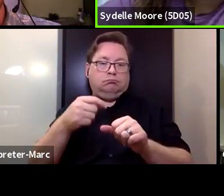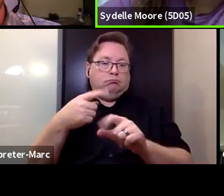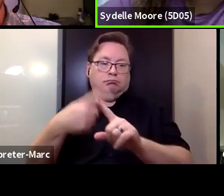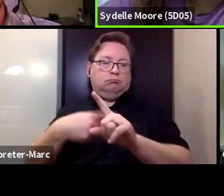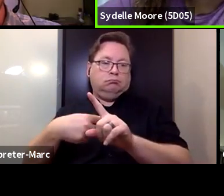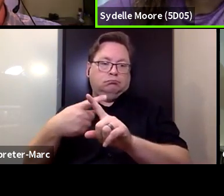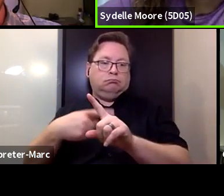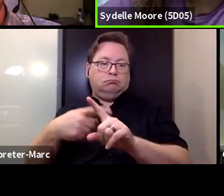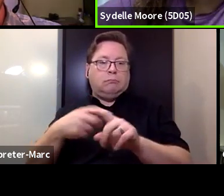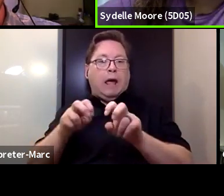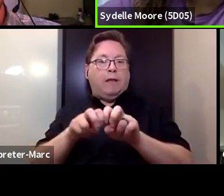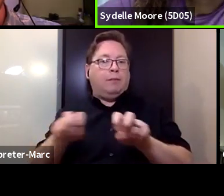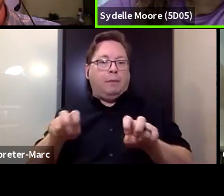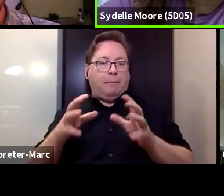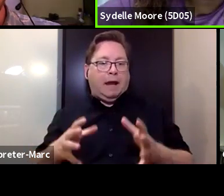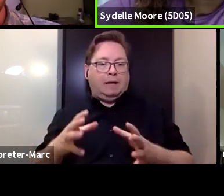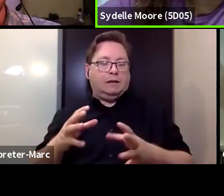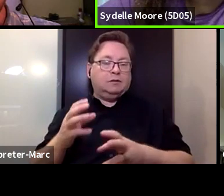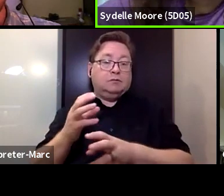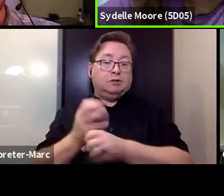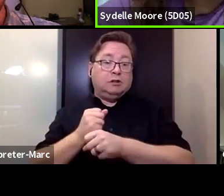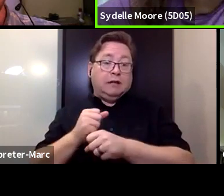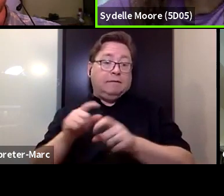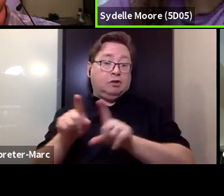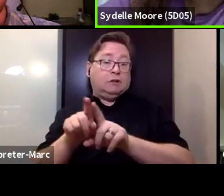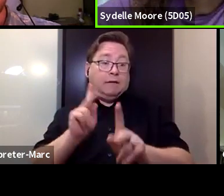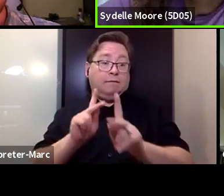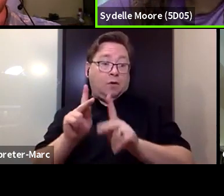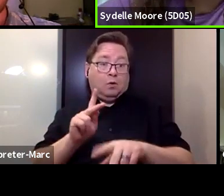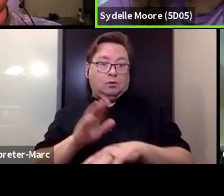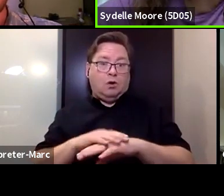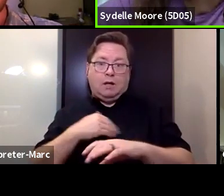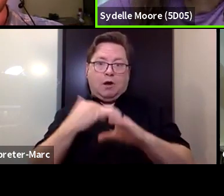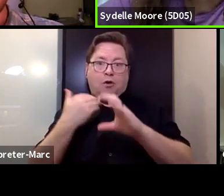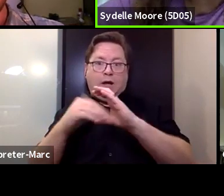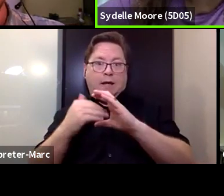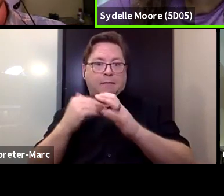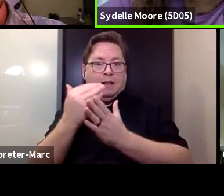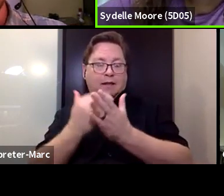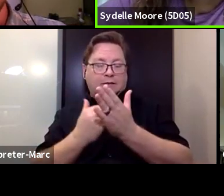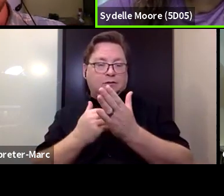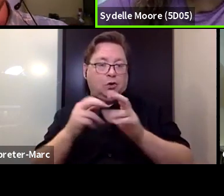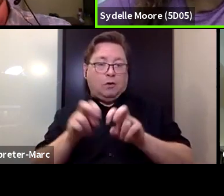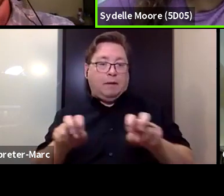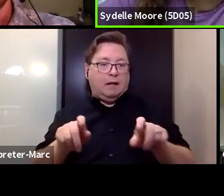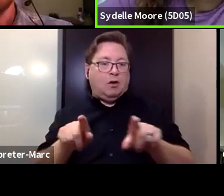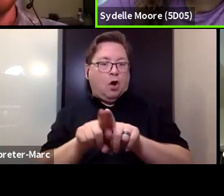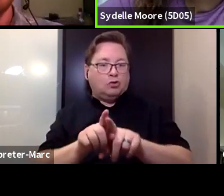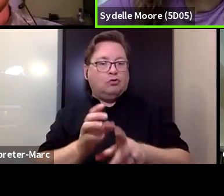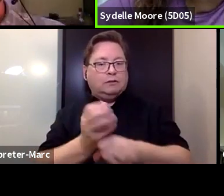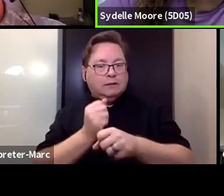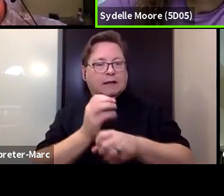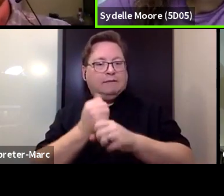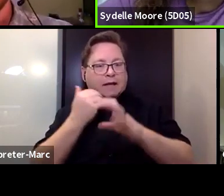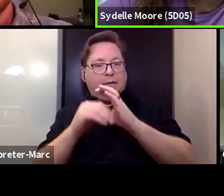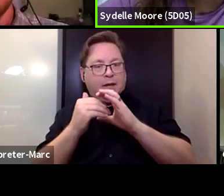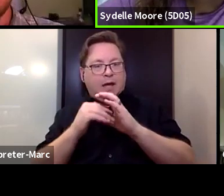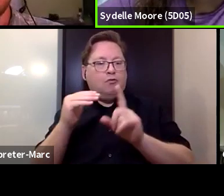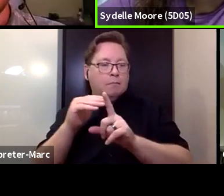panelists receive, just like folks in the community who are on our email list, the panelists also receive emails and email